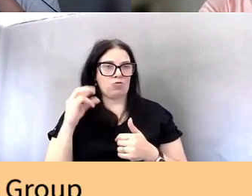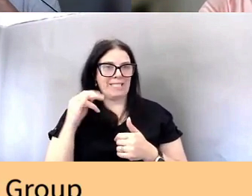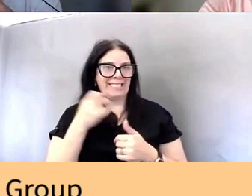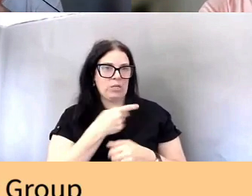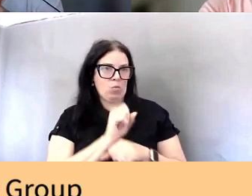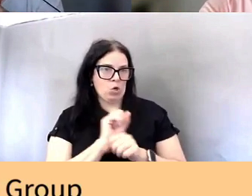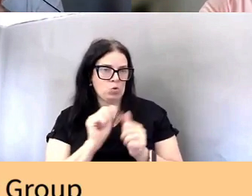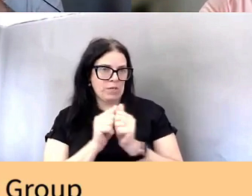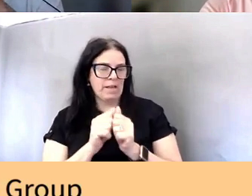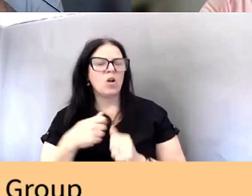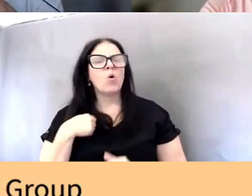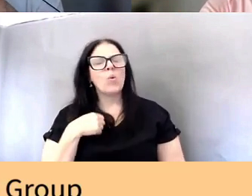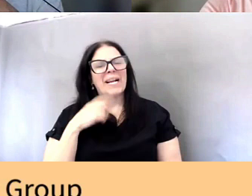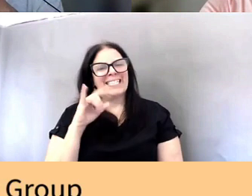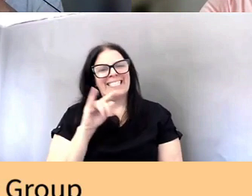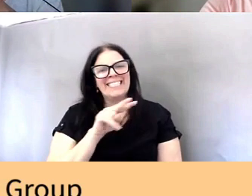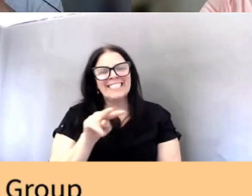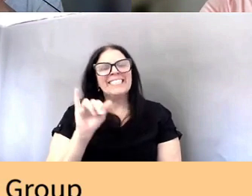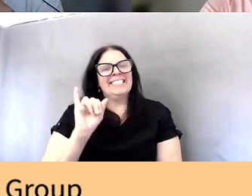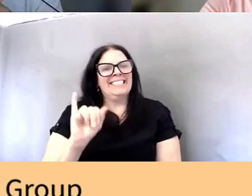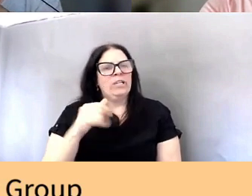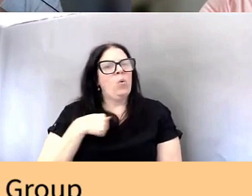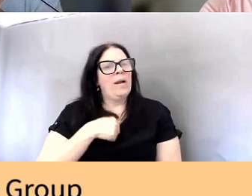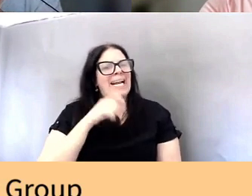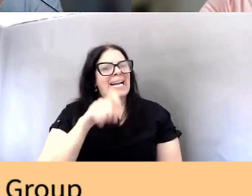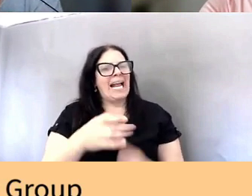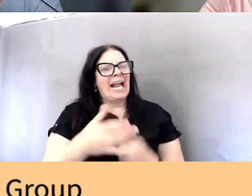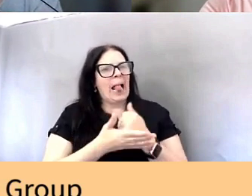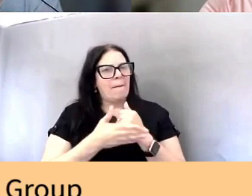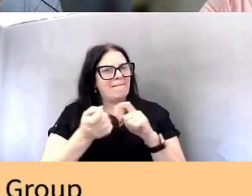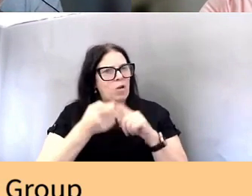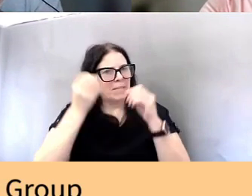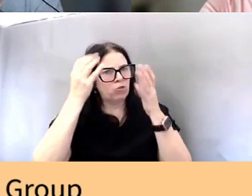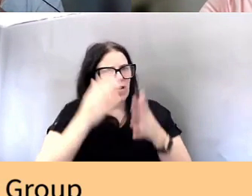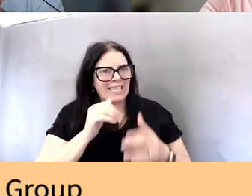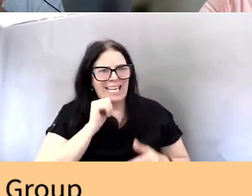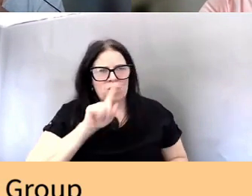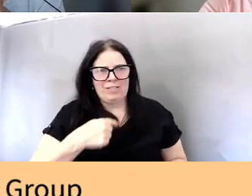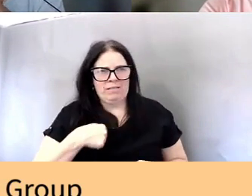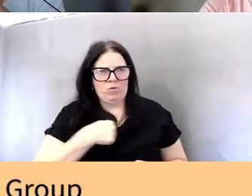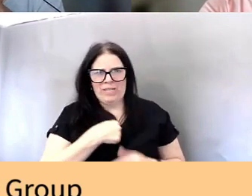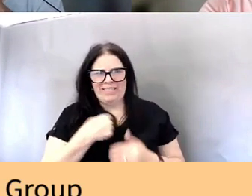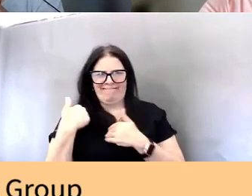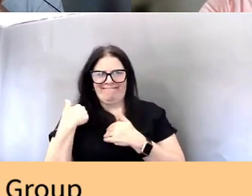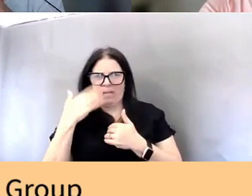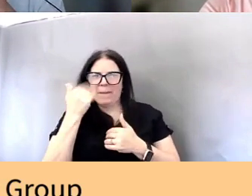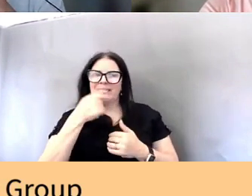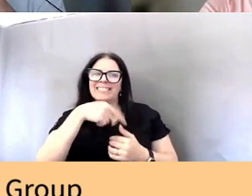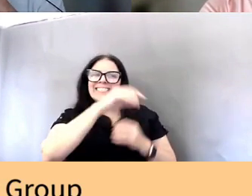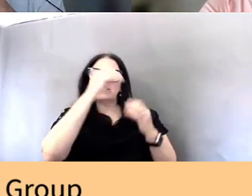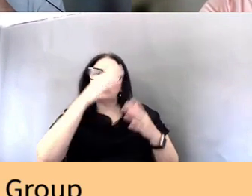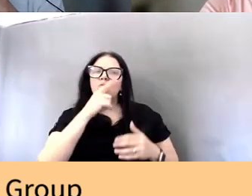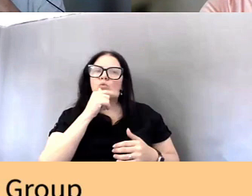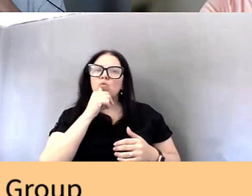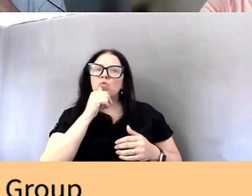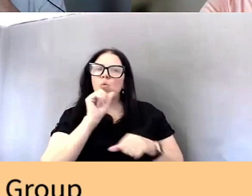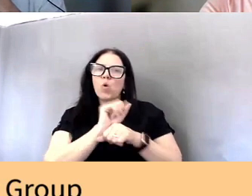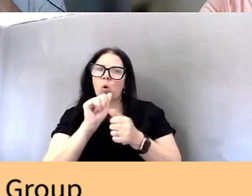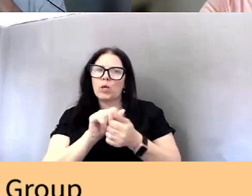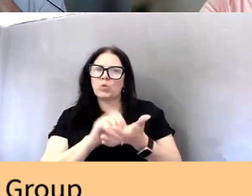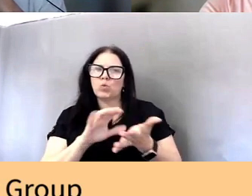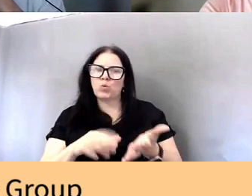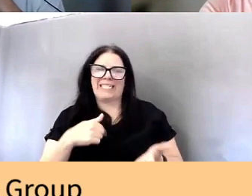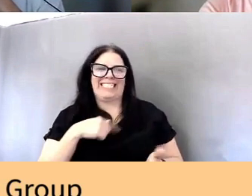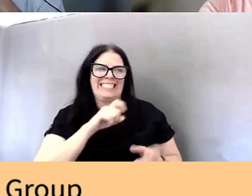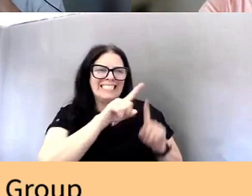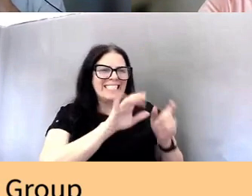we did think that we needed help from instructors in the field to get their input to make sure that the